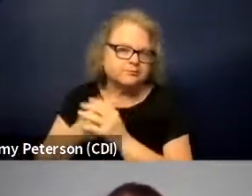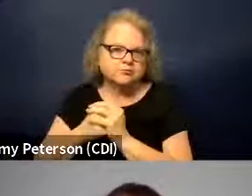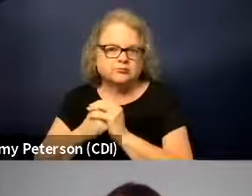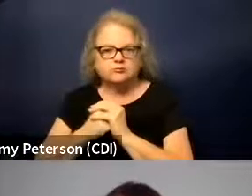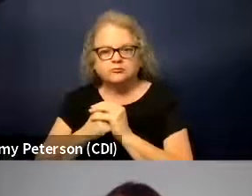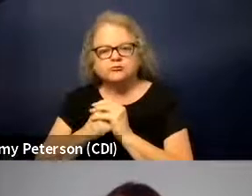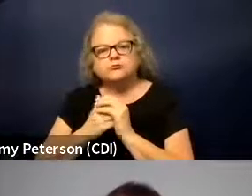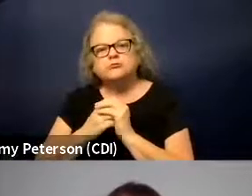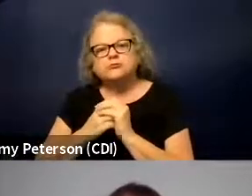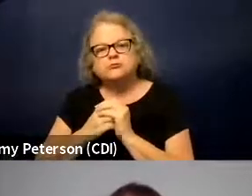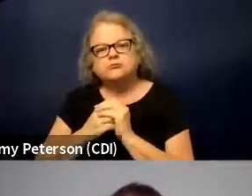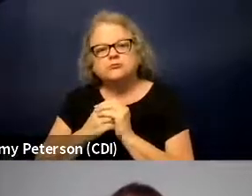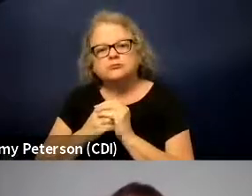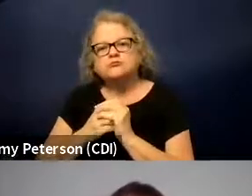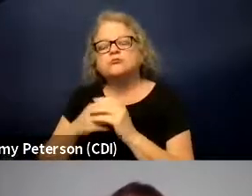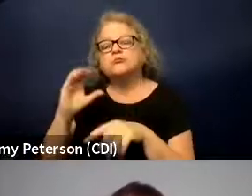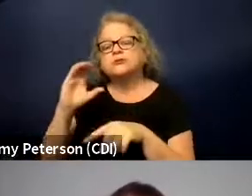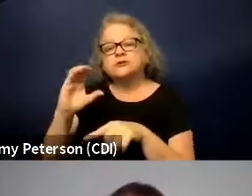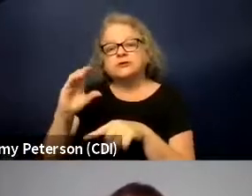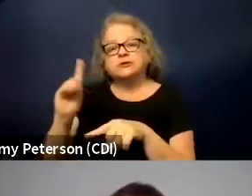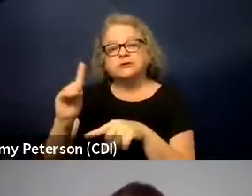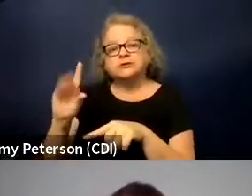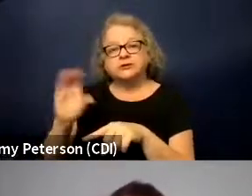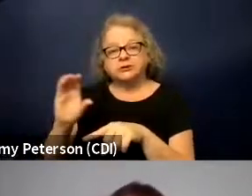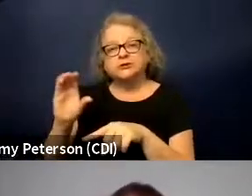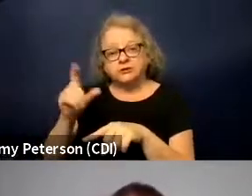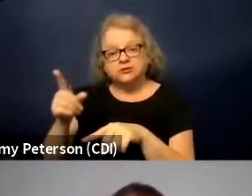recommendations next week on Friday, September